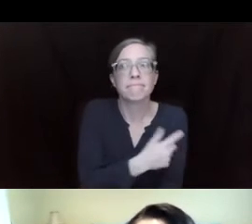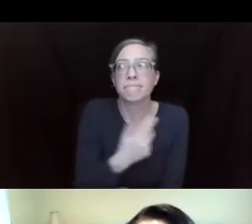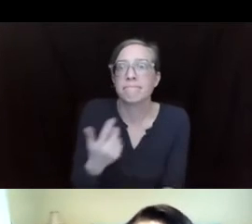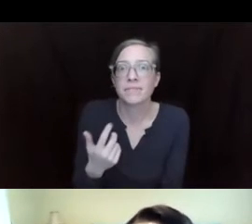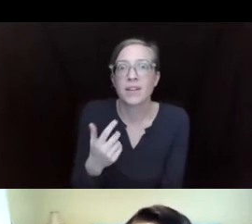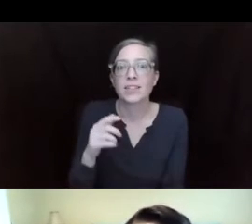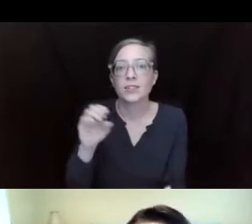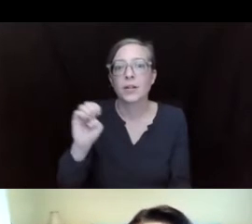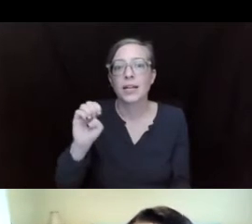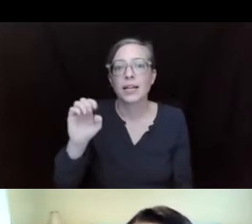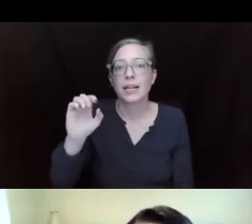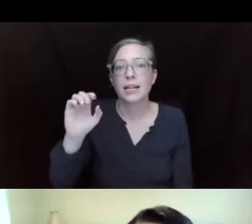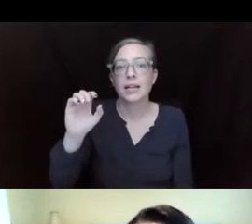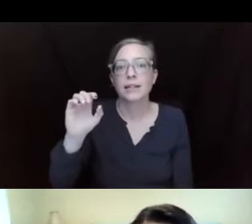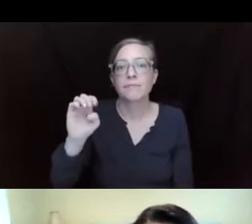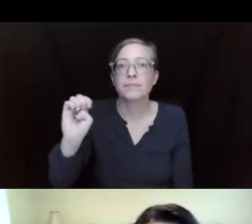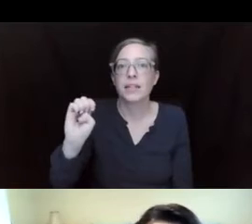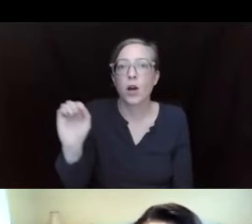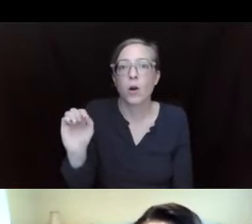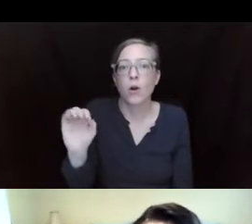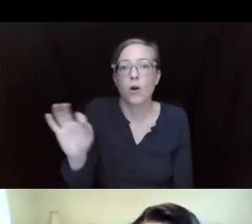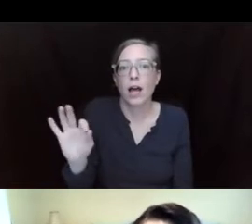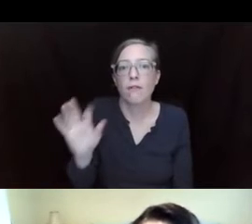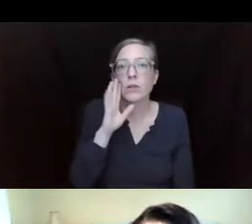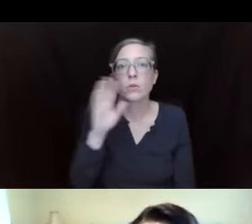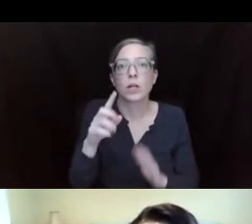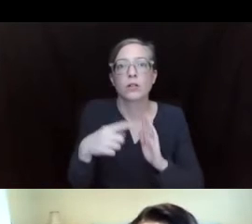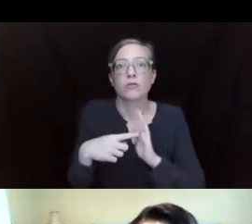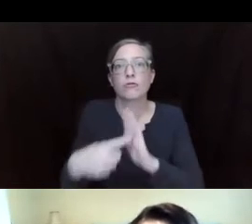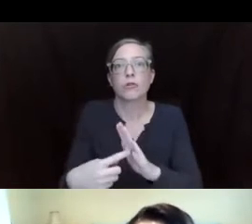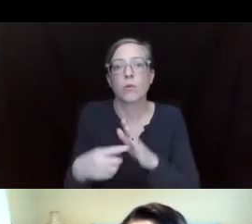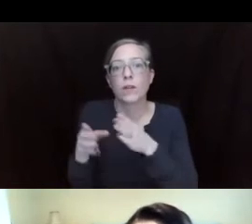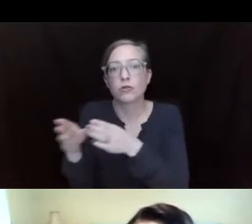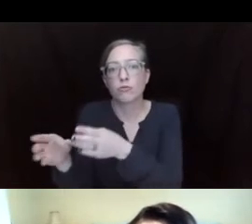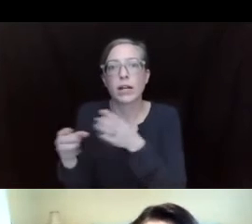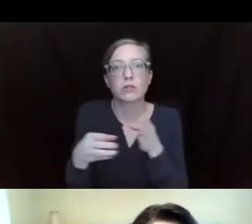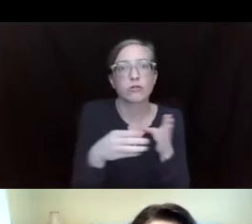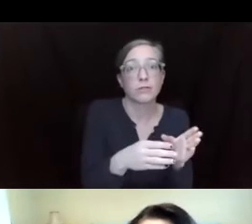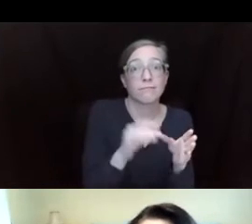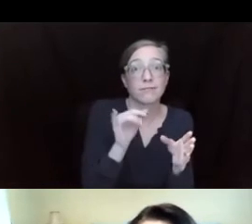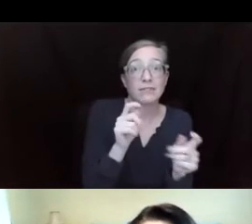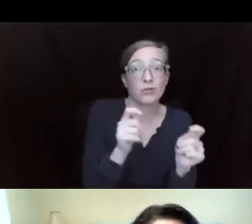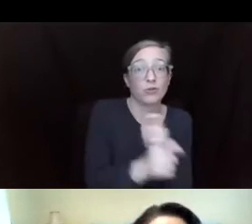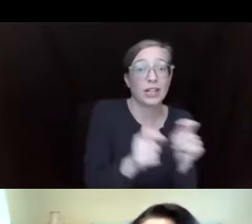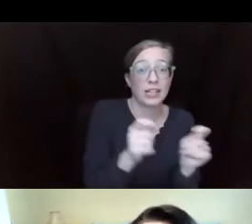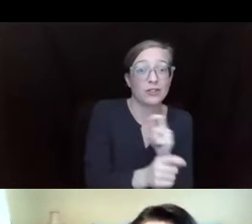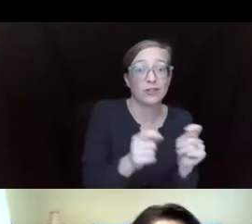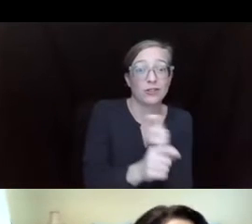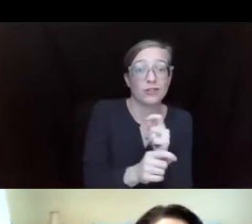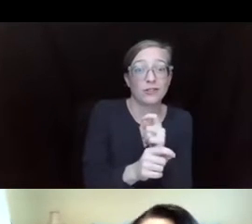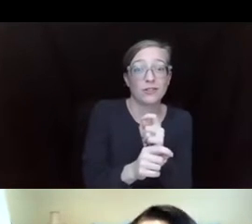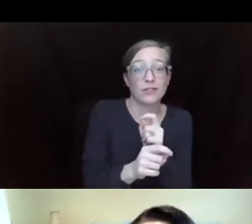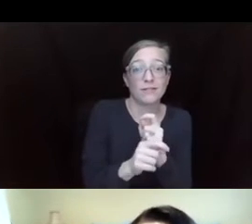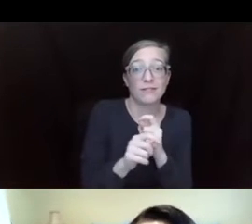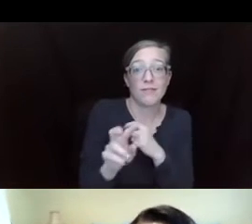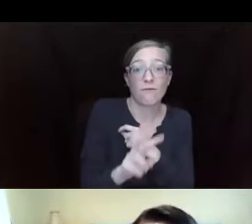you can switch direction very easily. Very simple, you just change the polarity of the electrode, you can send the flow backwards. Something that